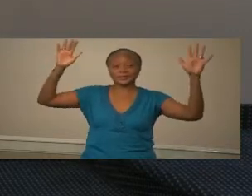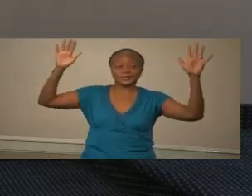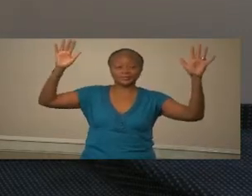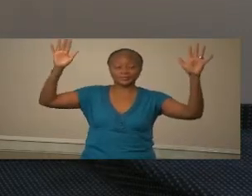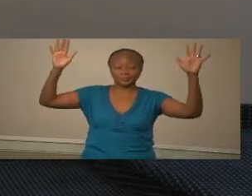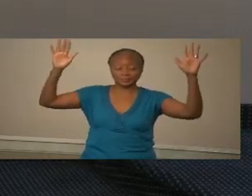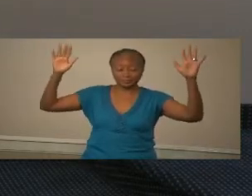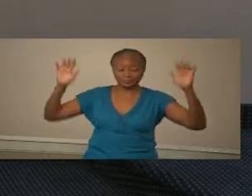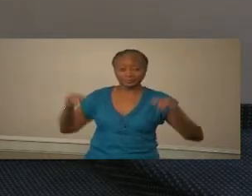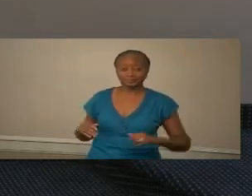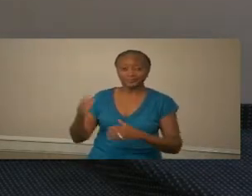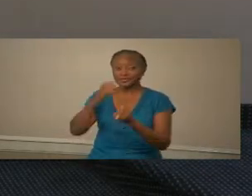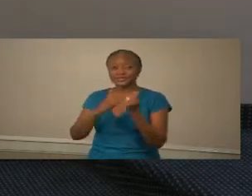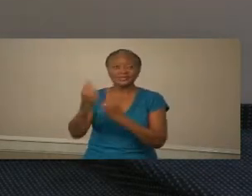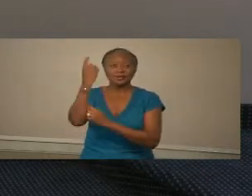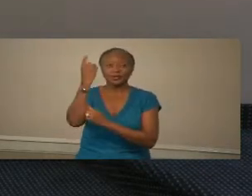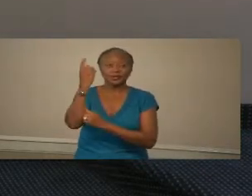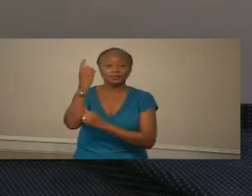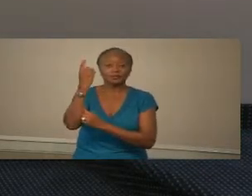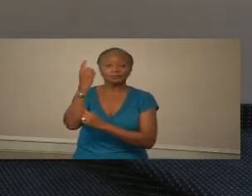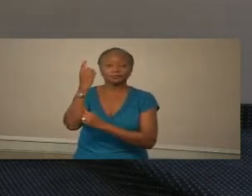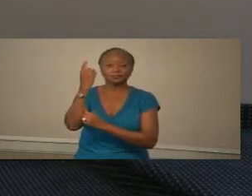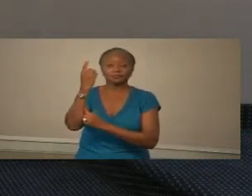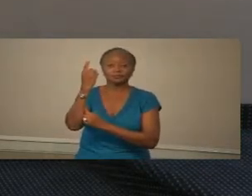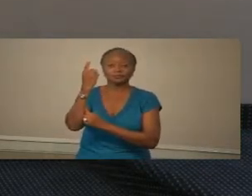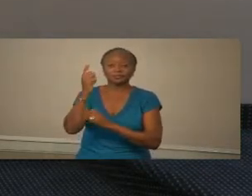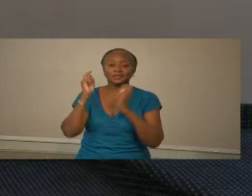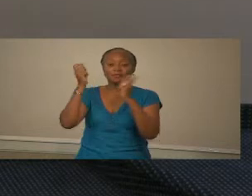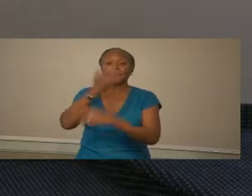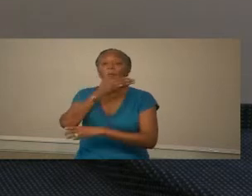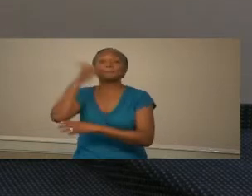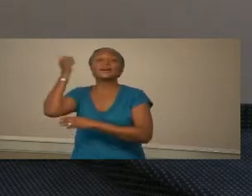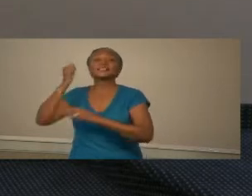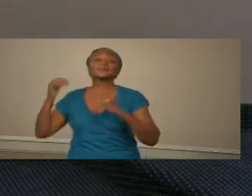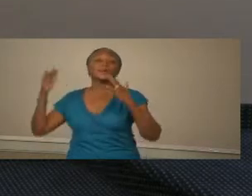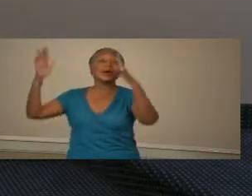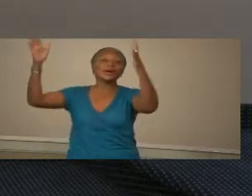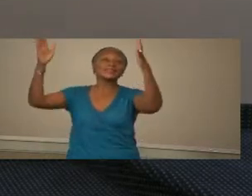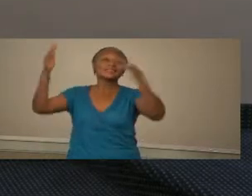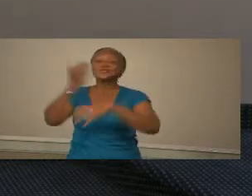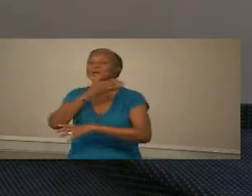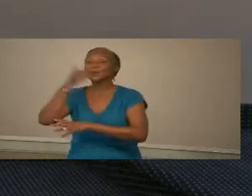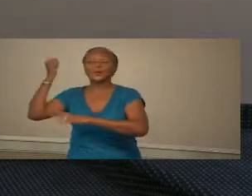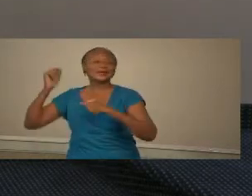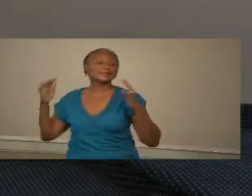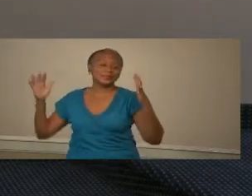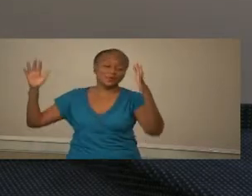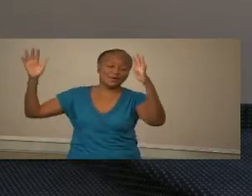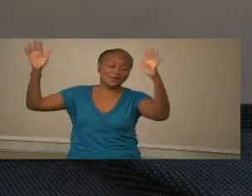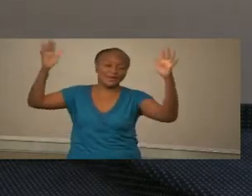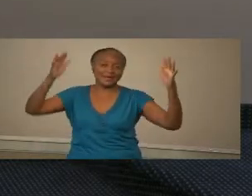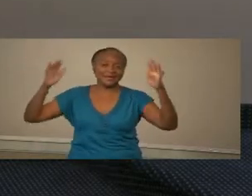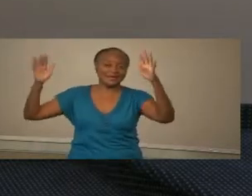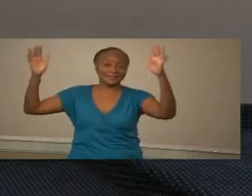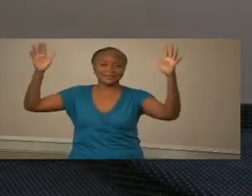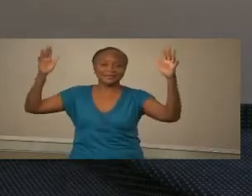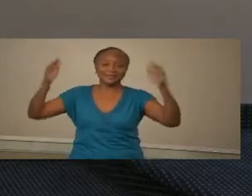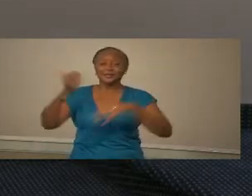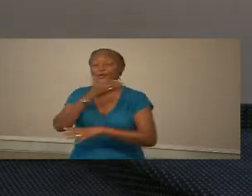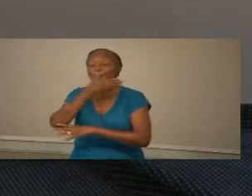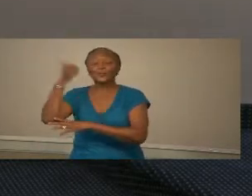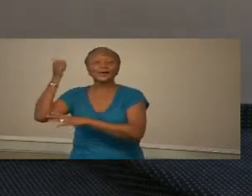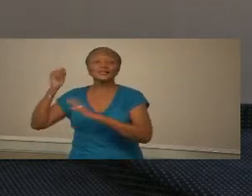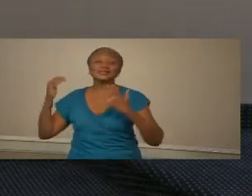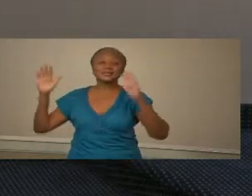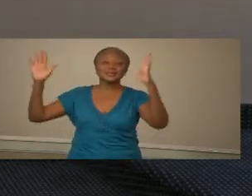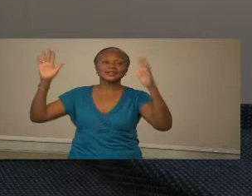God. Somebody give him your best praise. I said your best praise. I said your